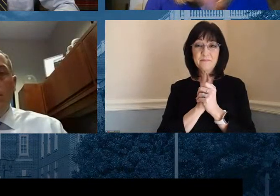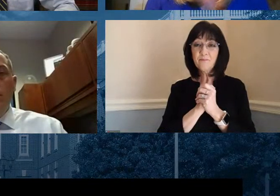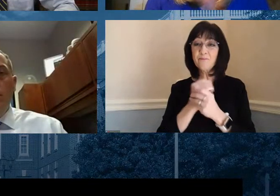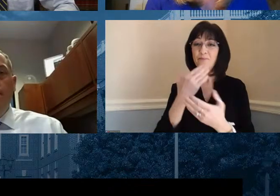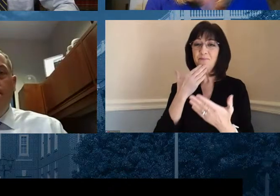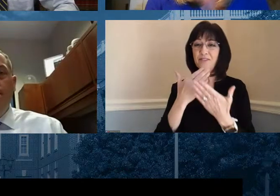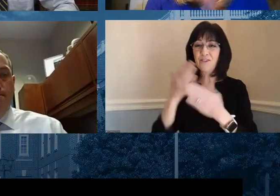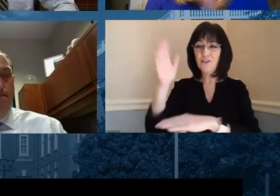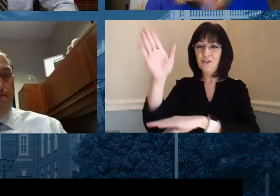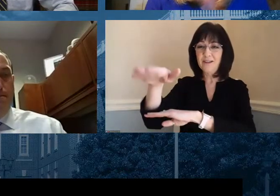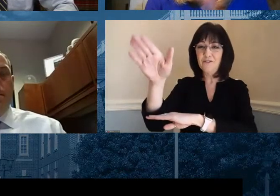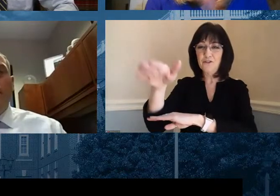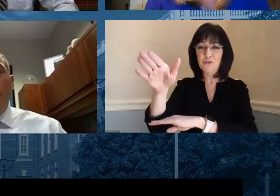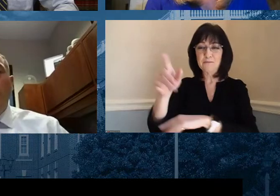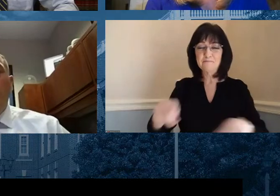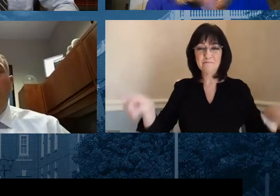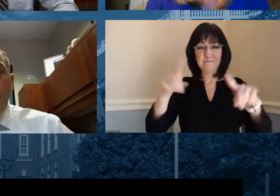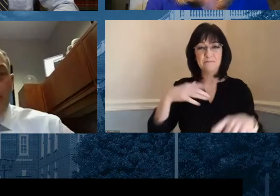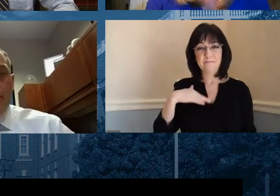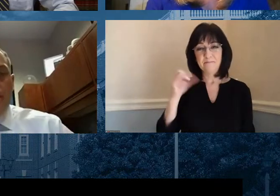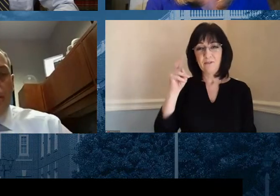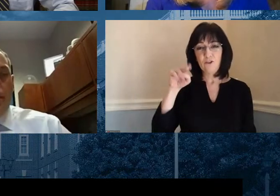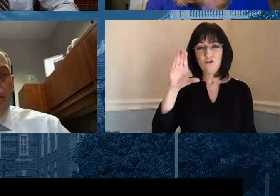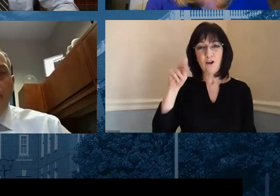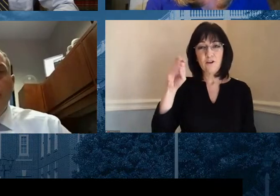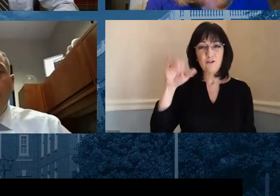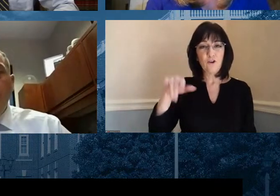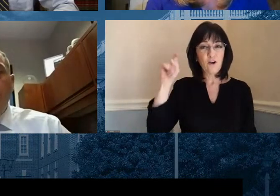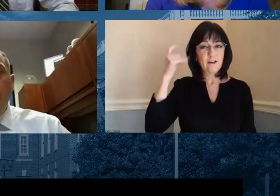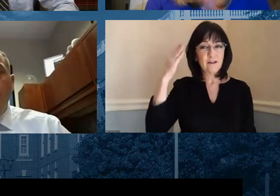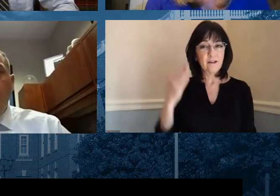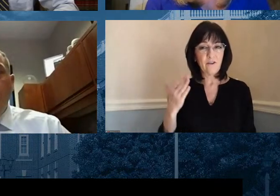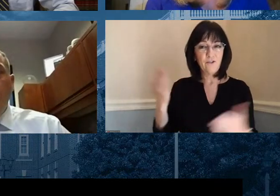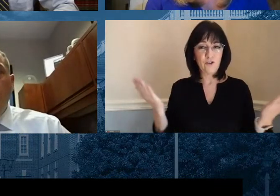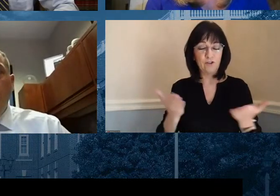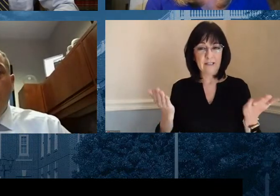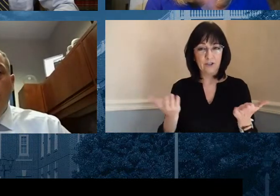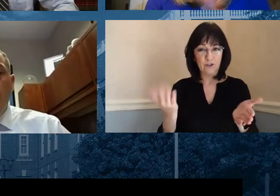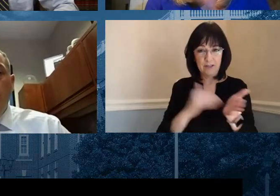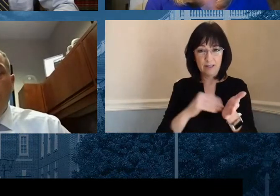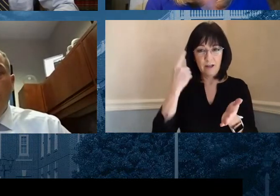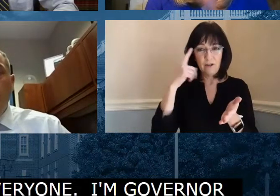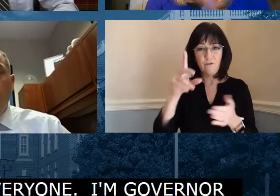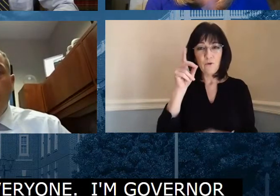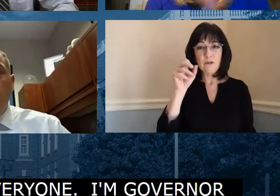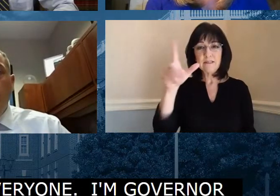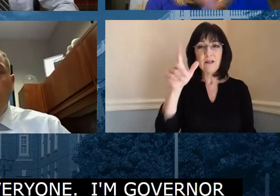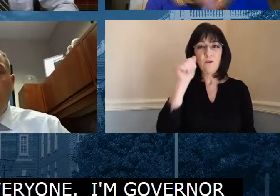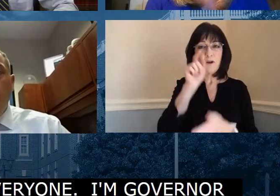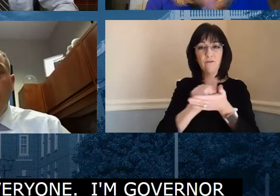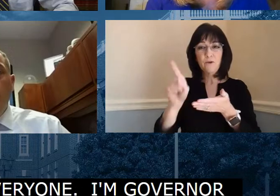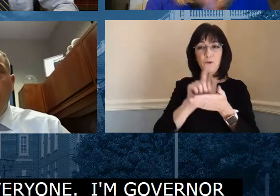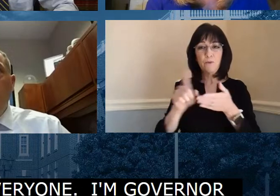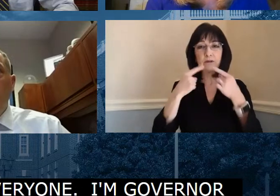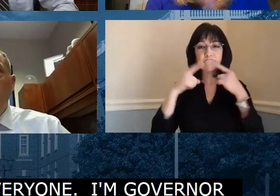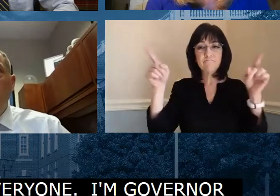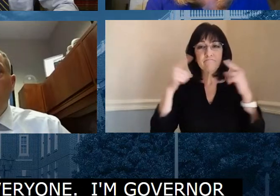Good afternoon, everyone. I'm Governor John Carney here again for Delaware's weekly press conference on our response